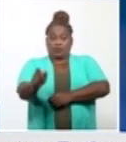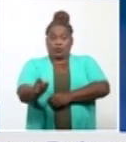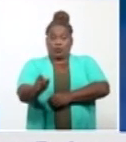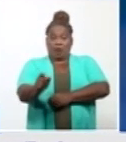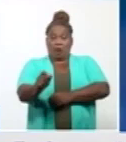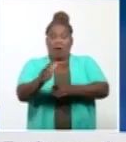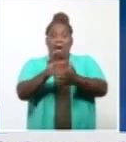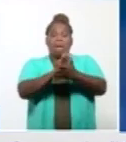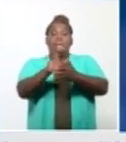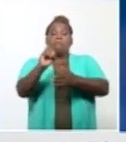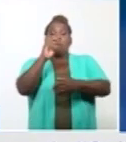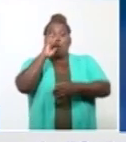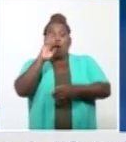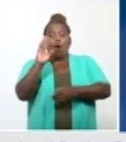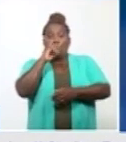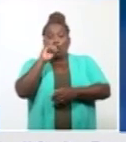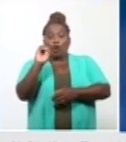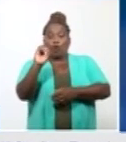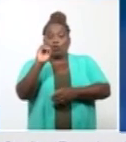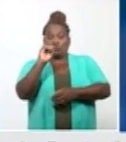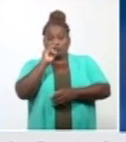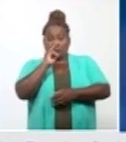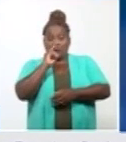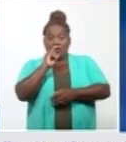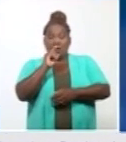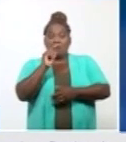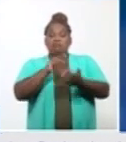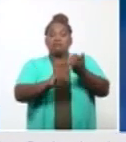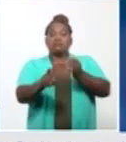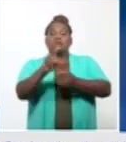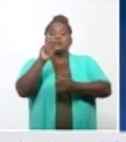case from Moron in the province of Ciego de Ávila.